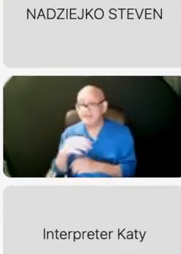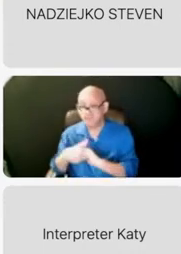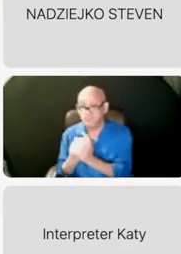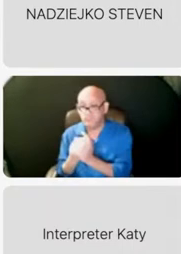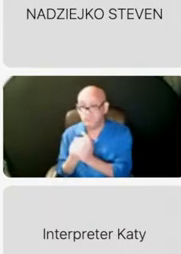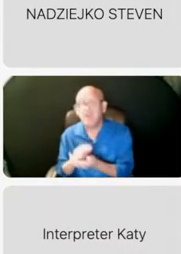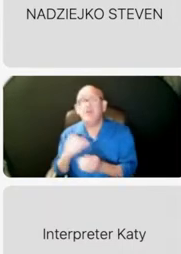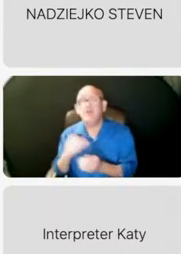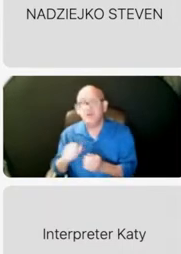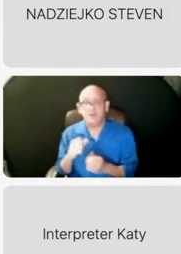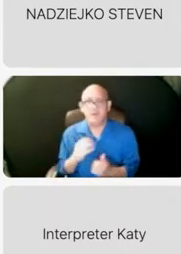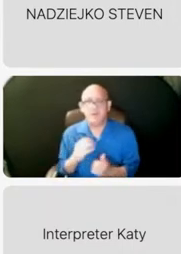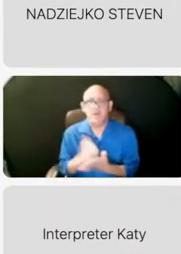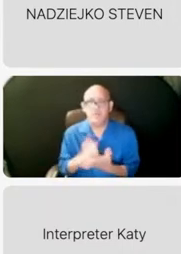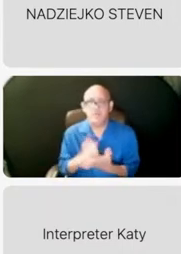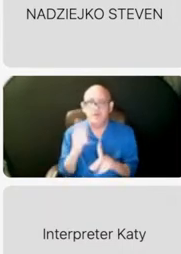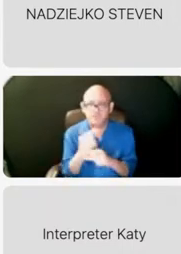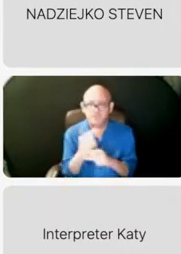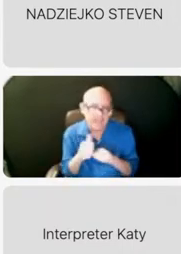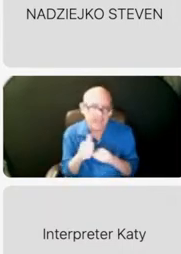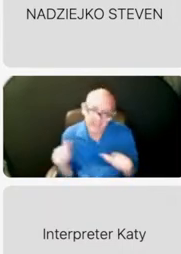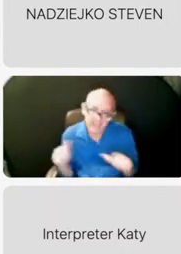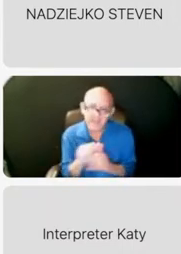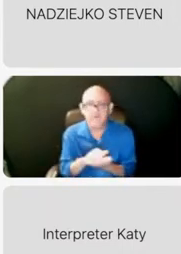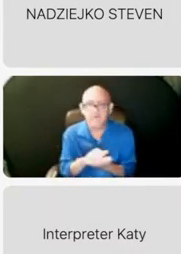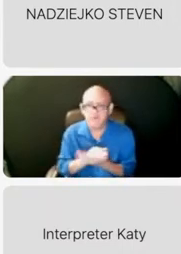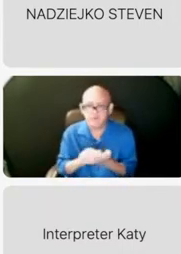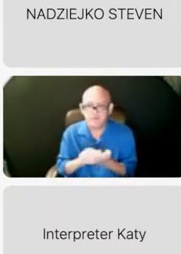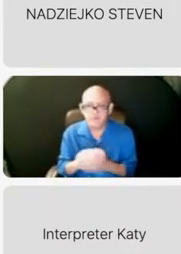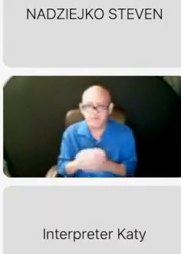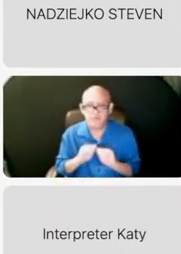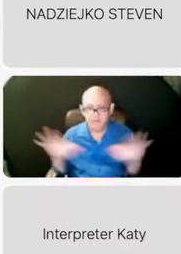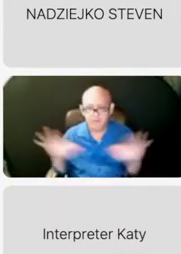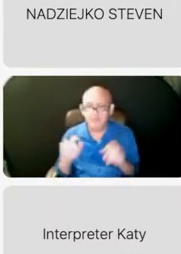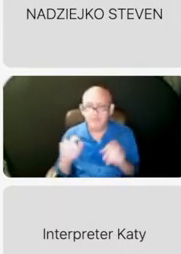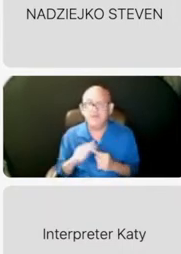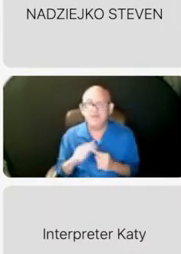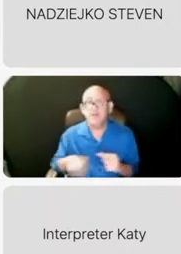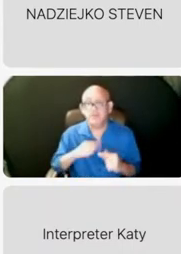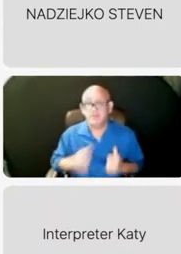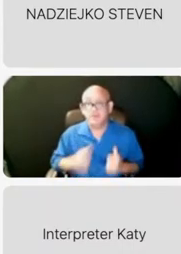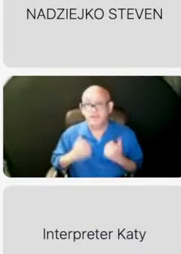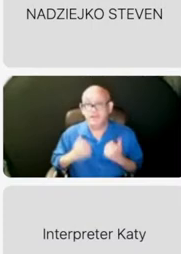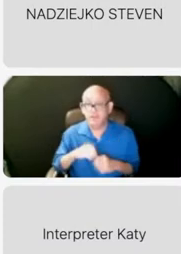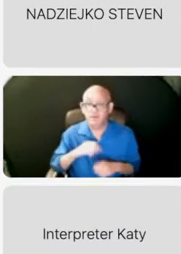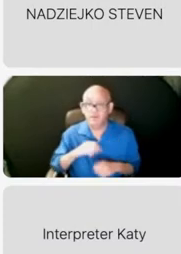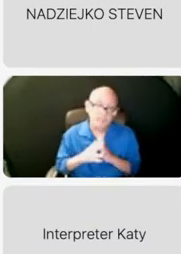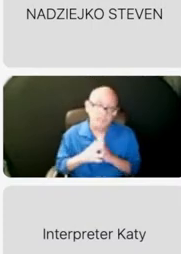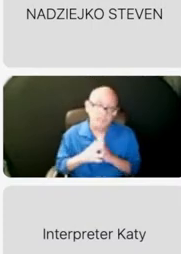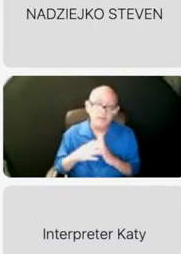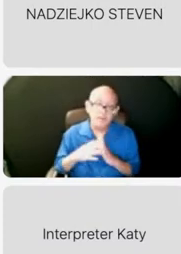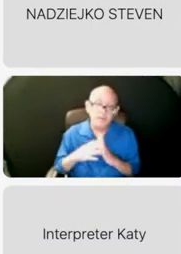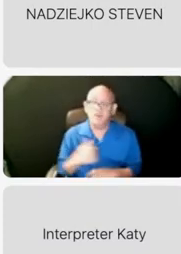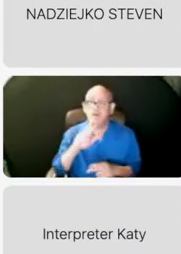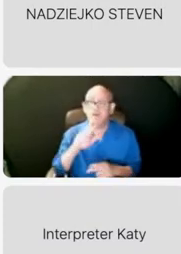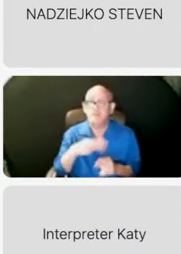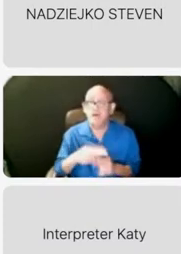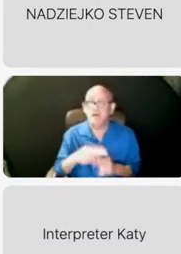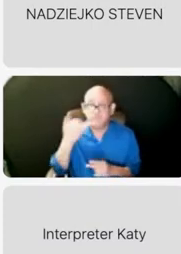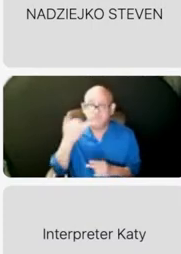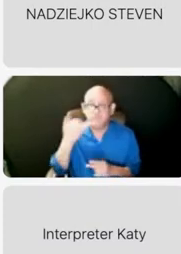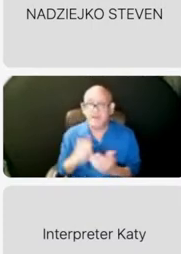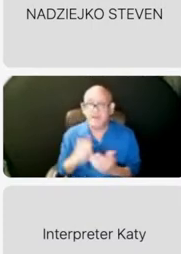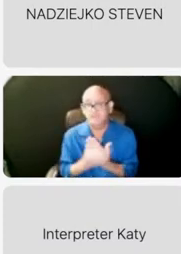beneficial for case of armor due to our residents in north america you will first talk about how immersed cell phones enhance it together you're just a few different